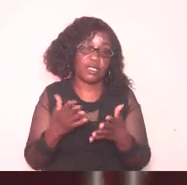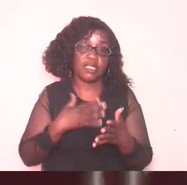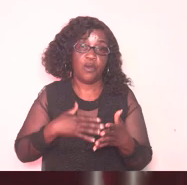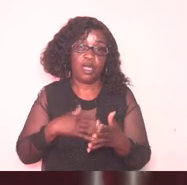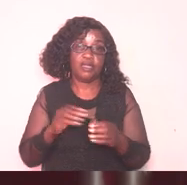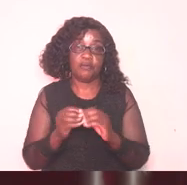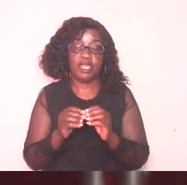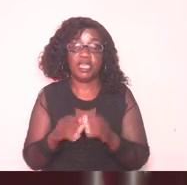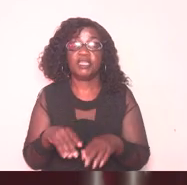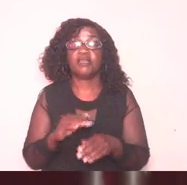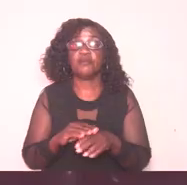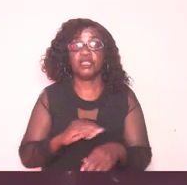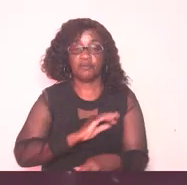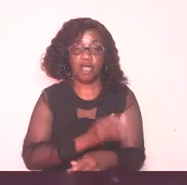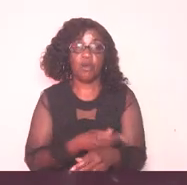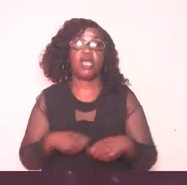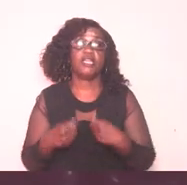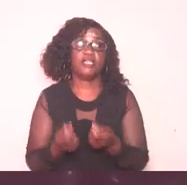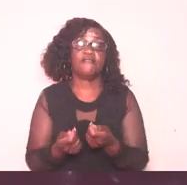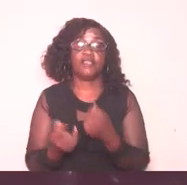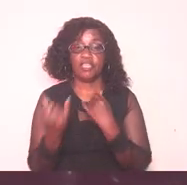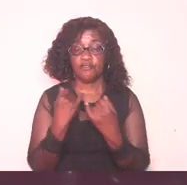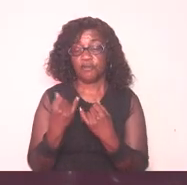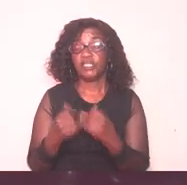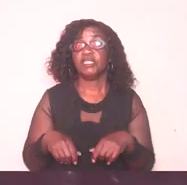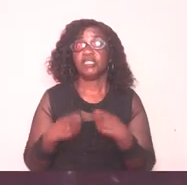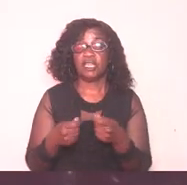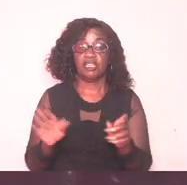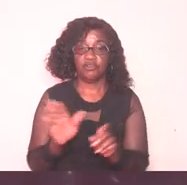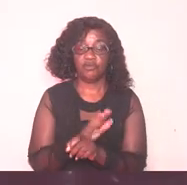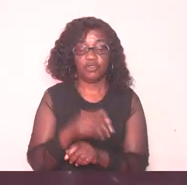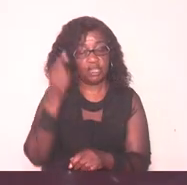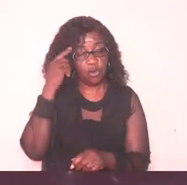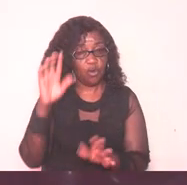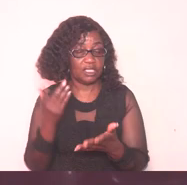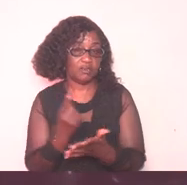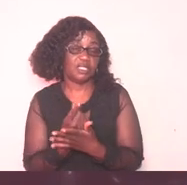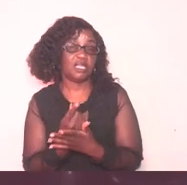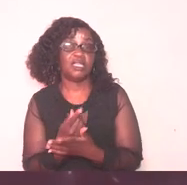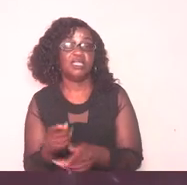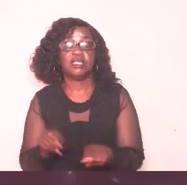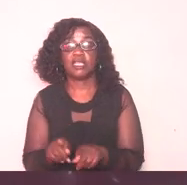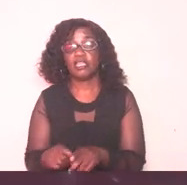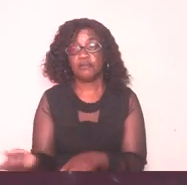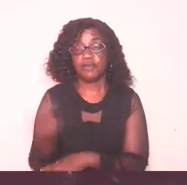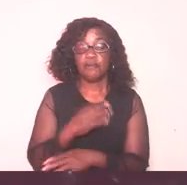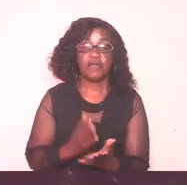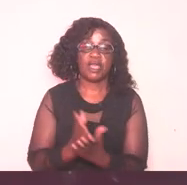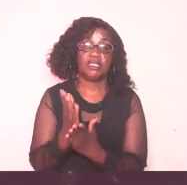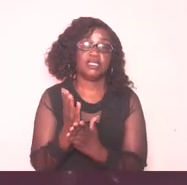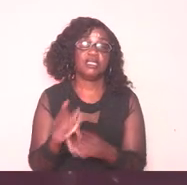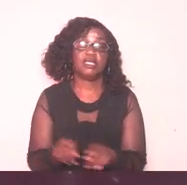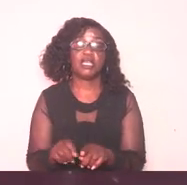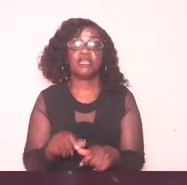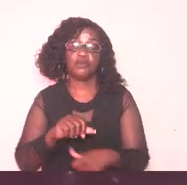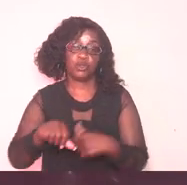on making them empowered, where they have informed decisions, where they know what is going on, and at the end of the day, their rights and their livelihoods and